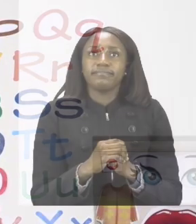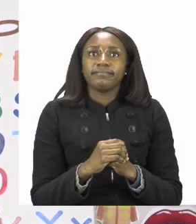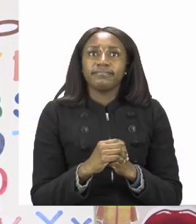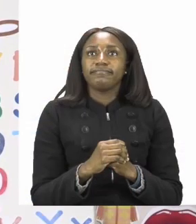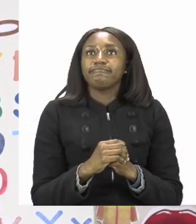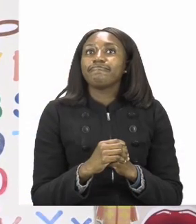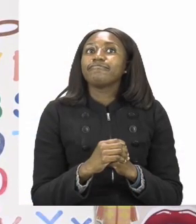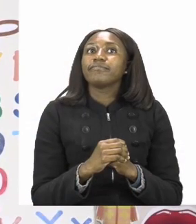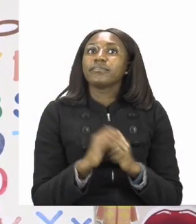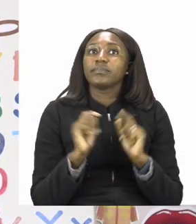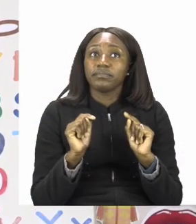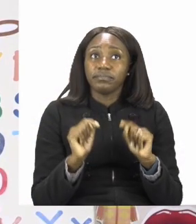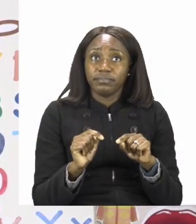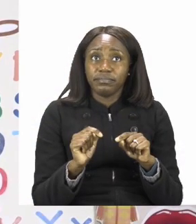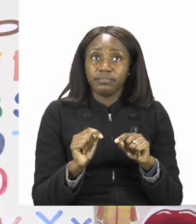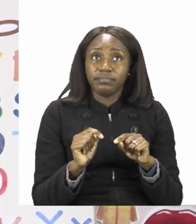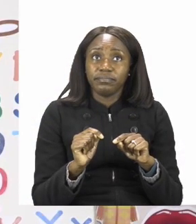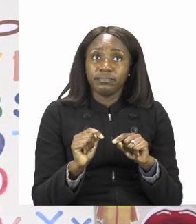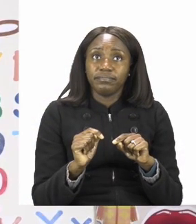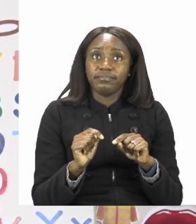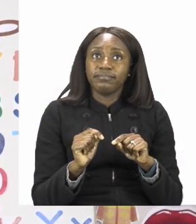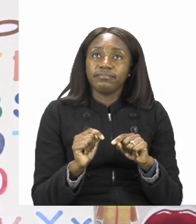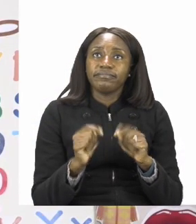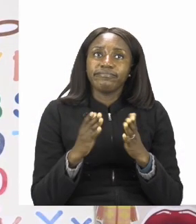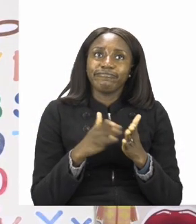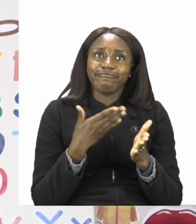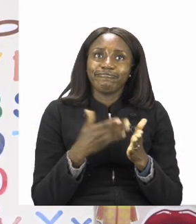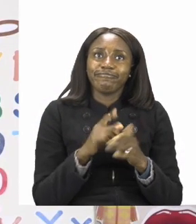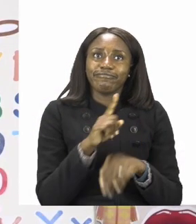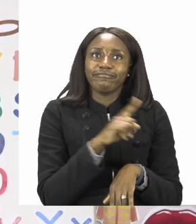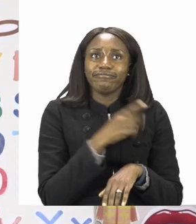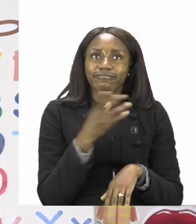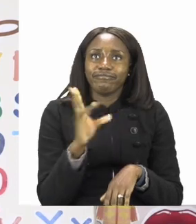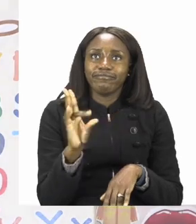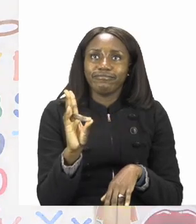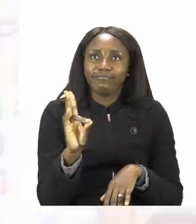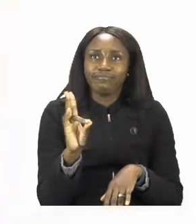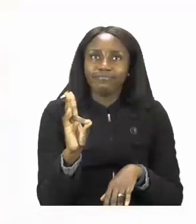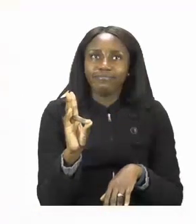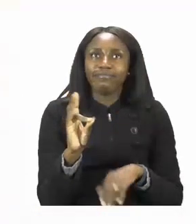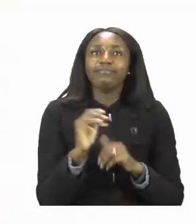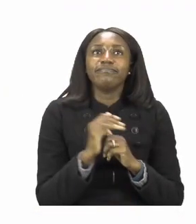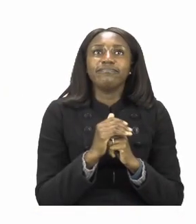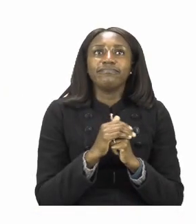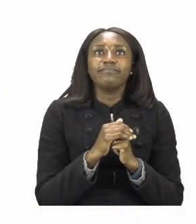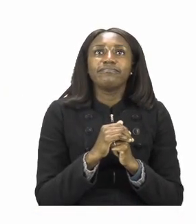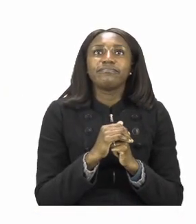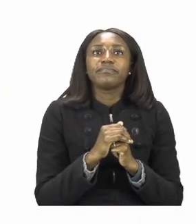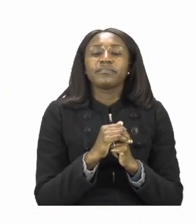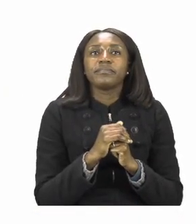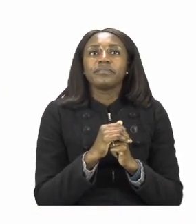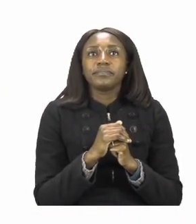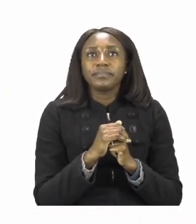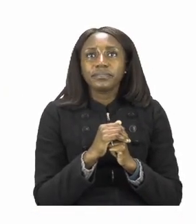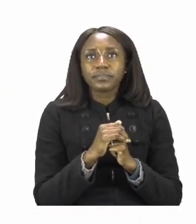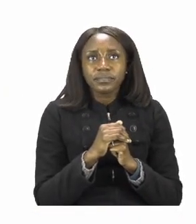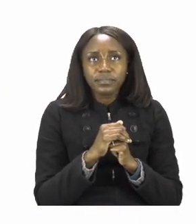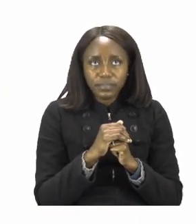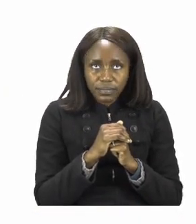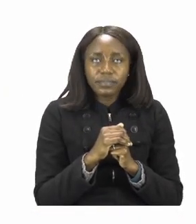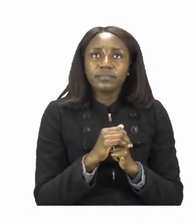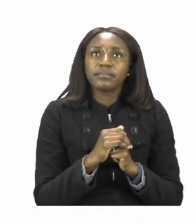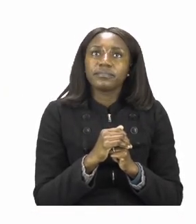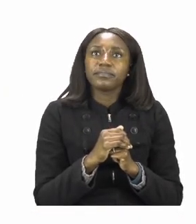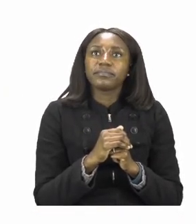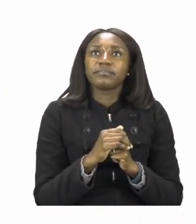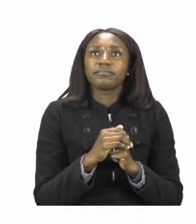For our lesson now, boys and girls, let's all go to page 17. On page 17, we are going to be